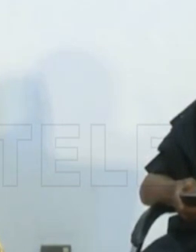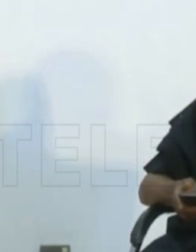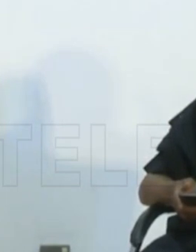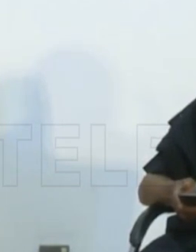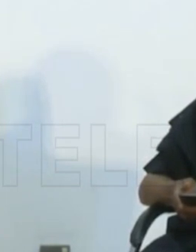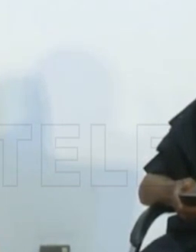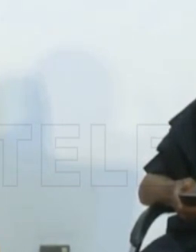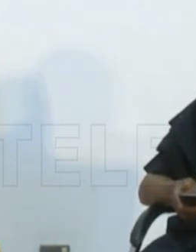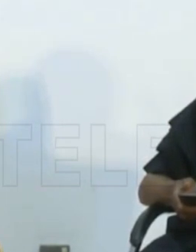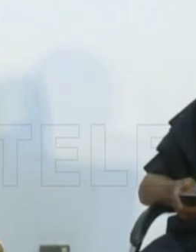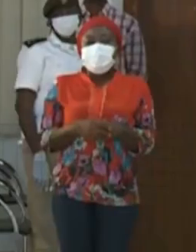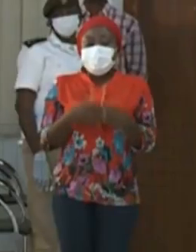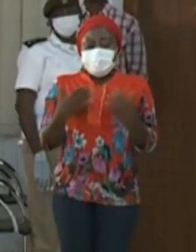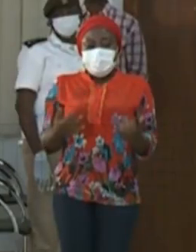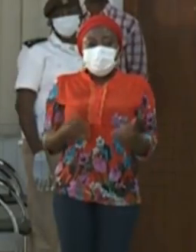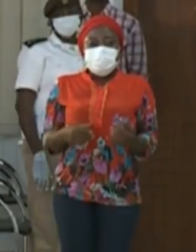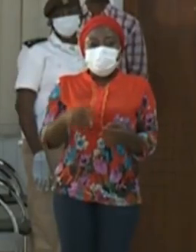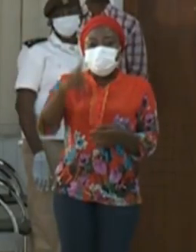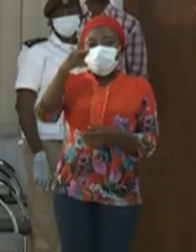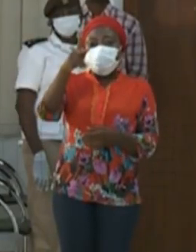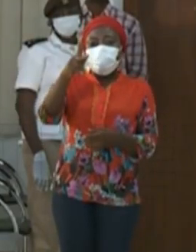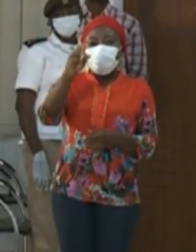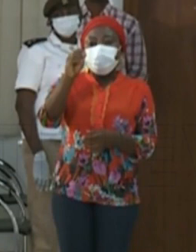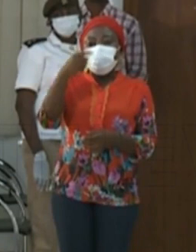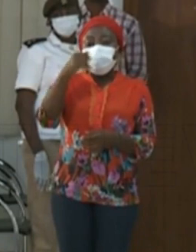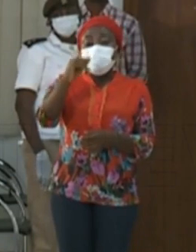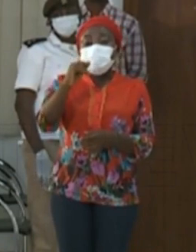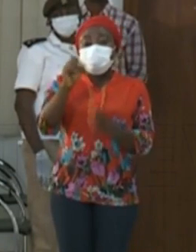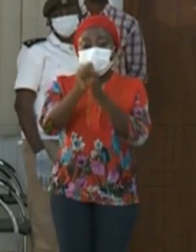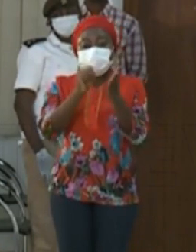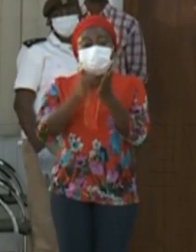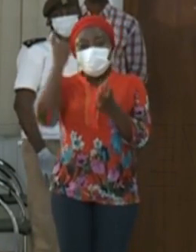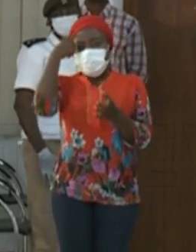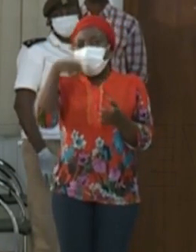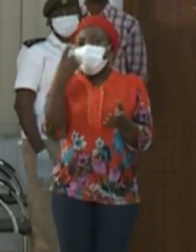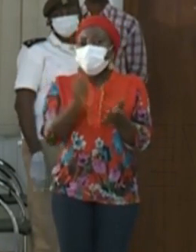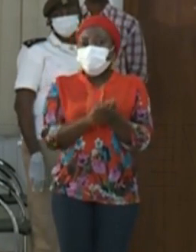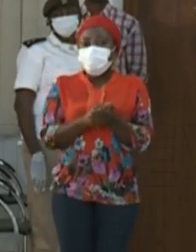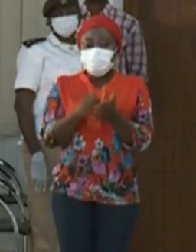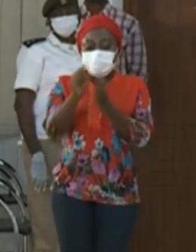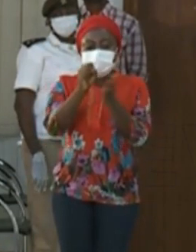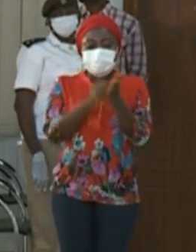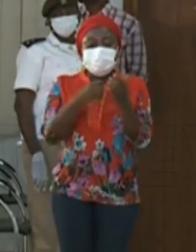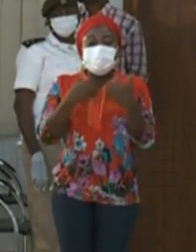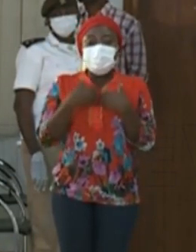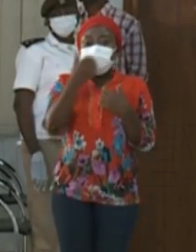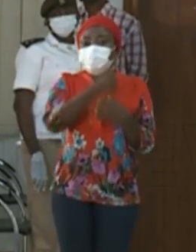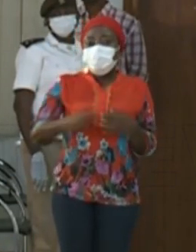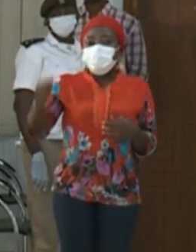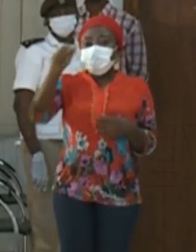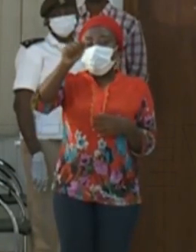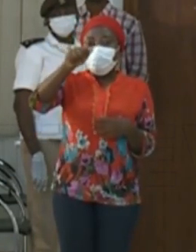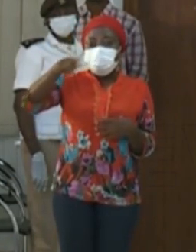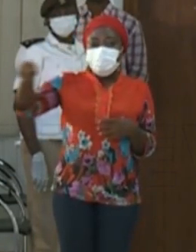Nigeria. Sir, Kogi State Governor said recently that the state has an app for